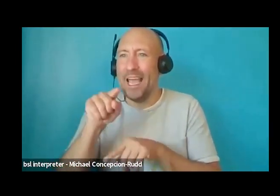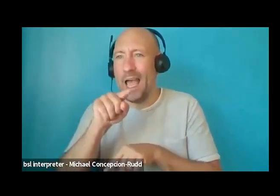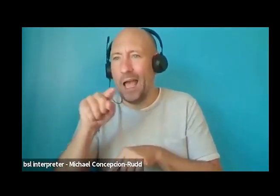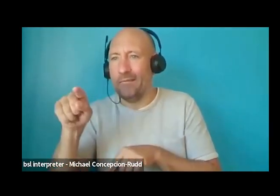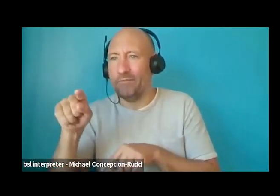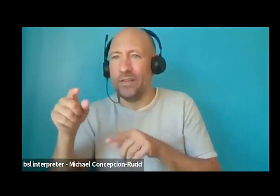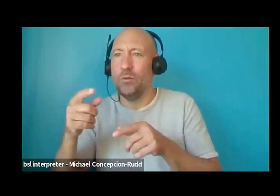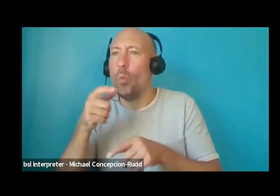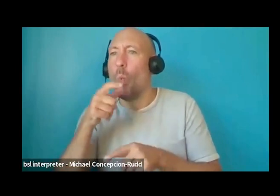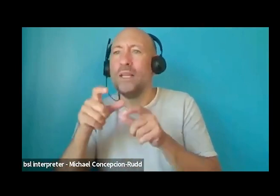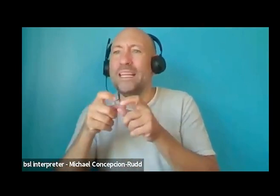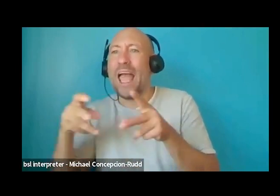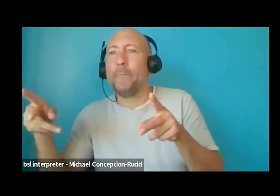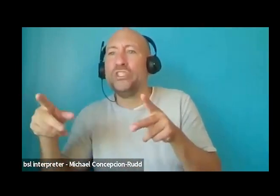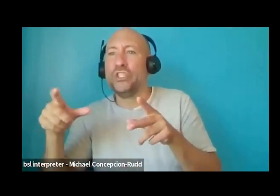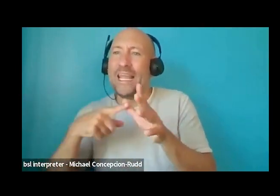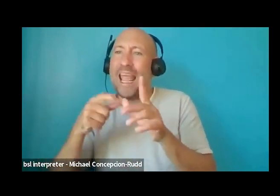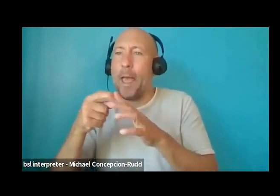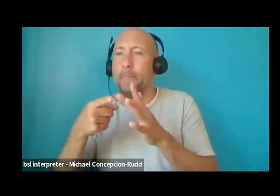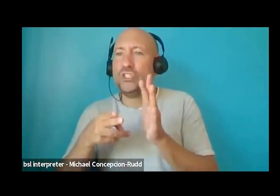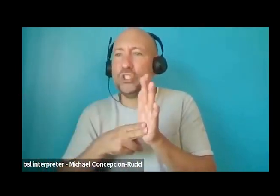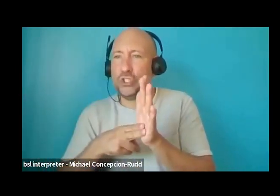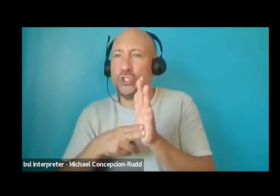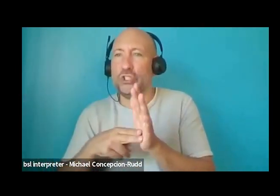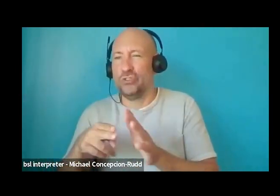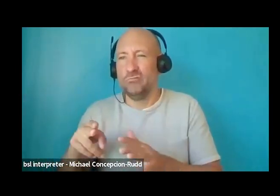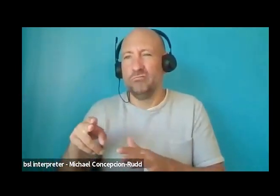bit.ly/od-captions, and that should do it for you.